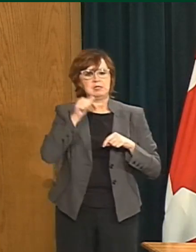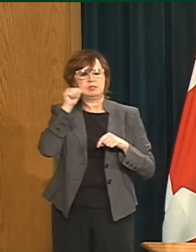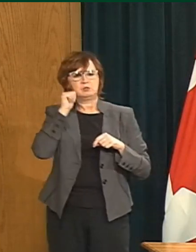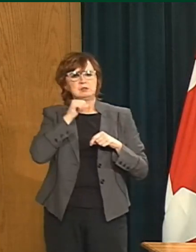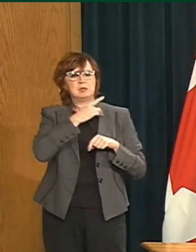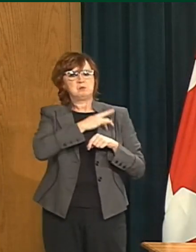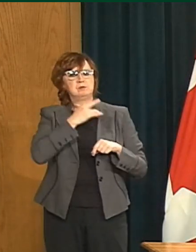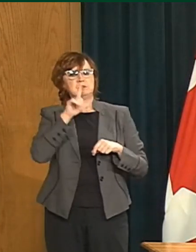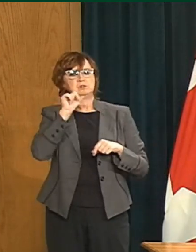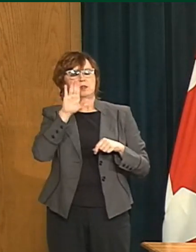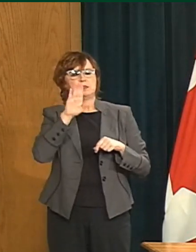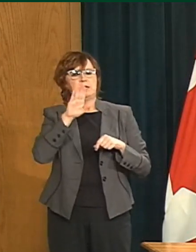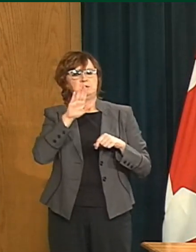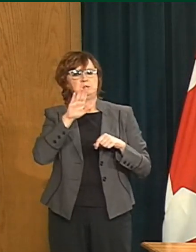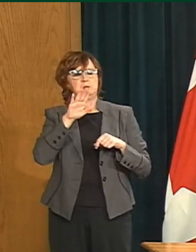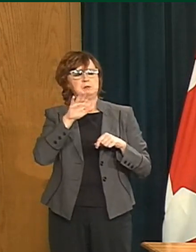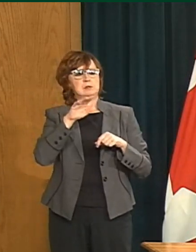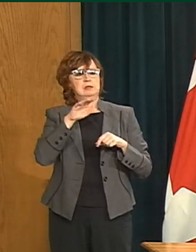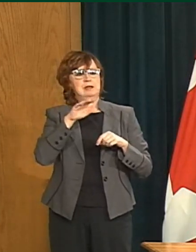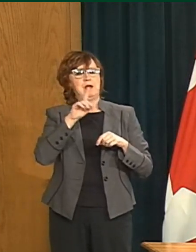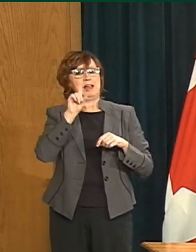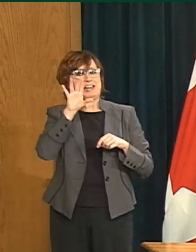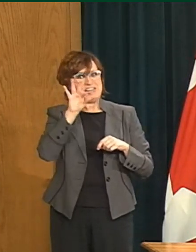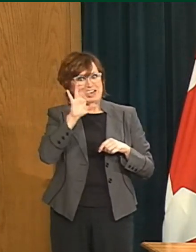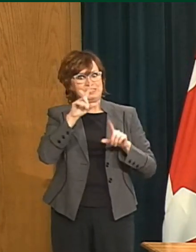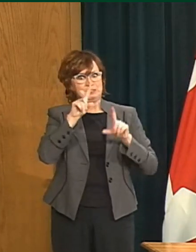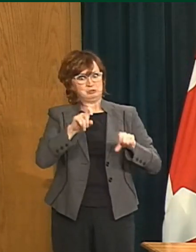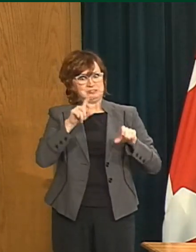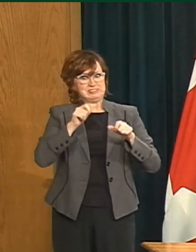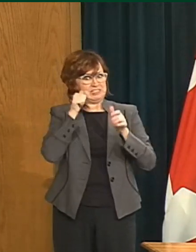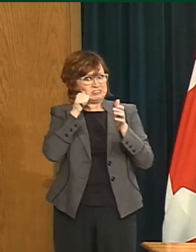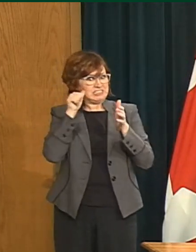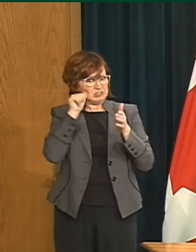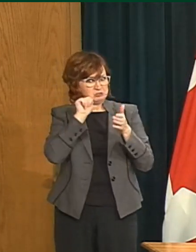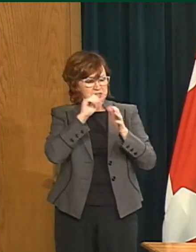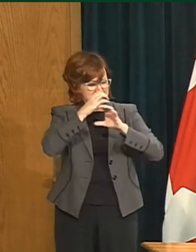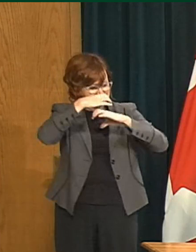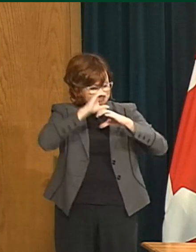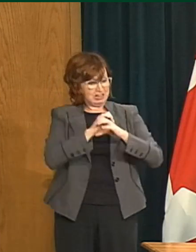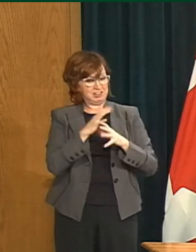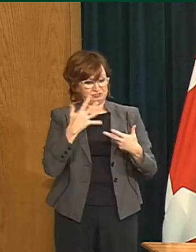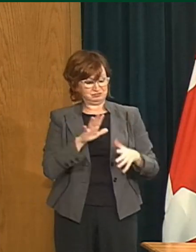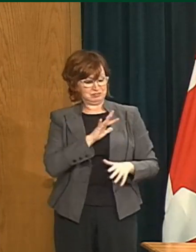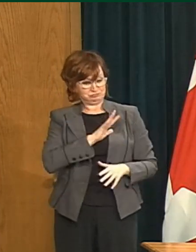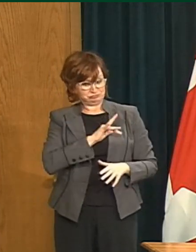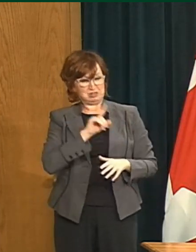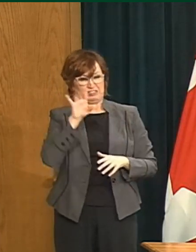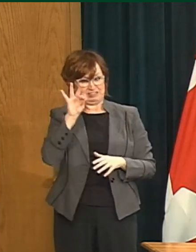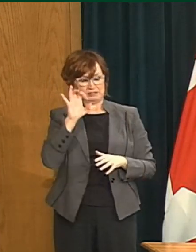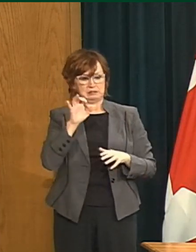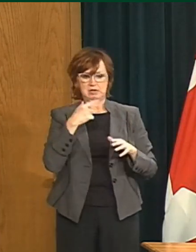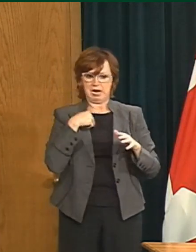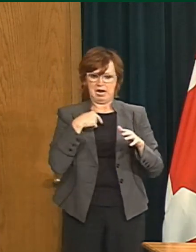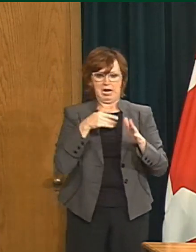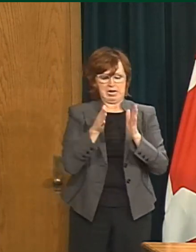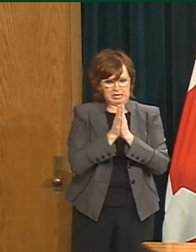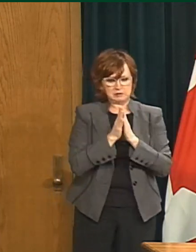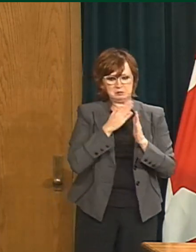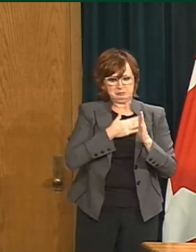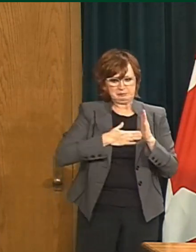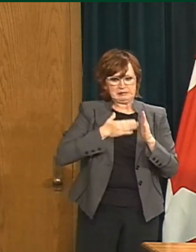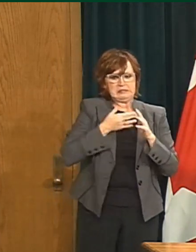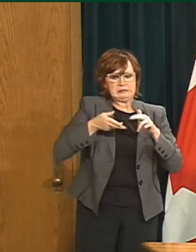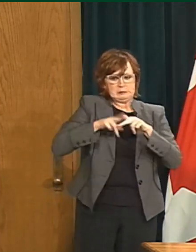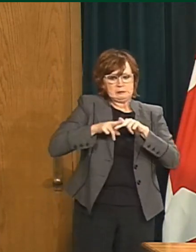date. And I have asked the Saskatchewan Health Authority to set a target of getting to 1,000 tests per day as soon